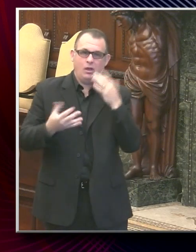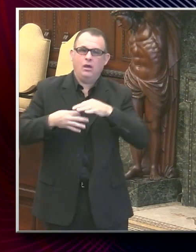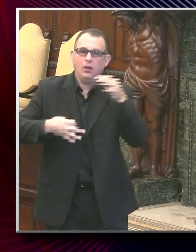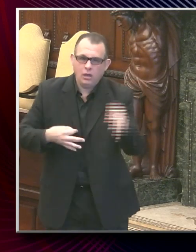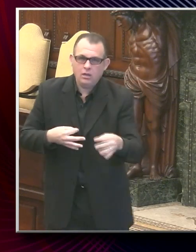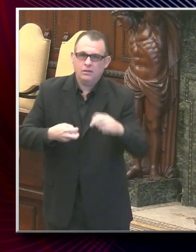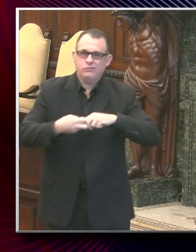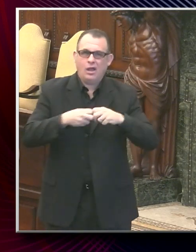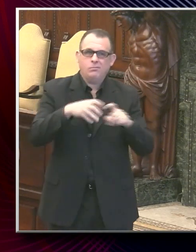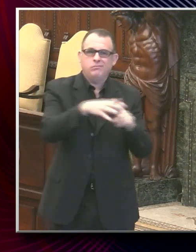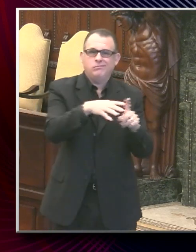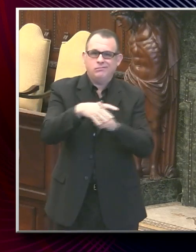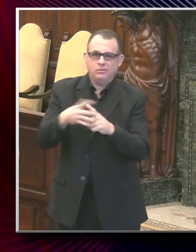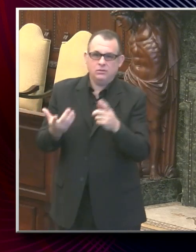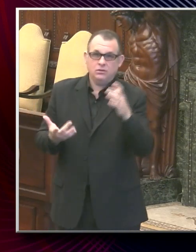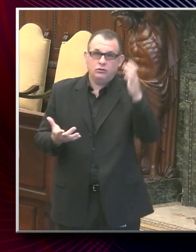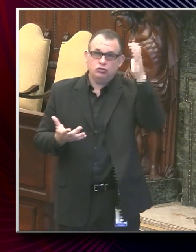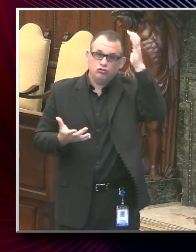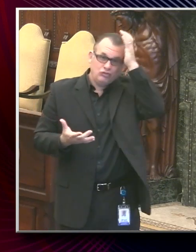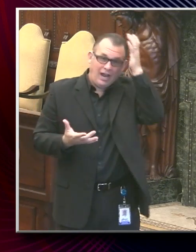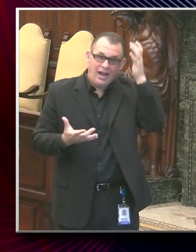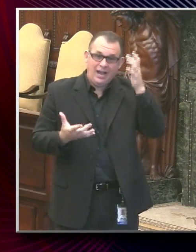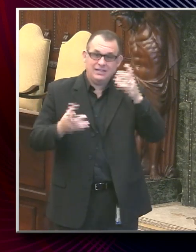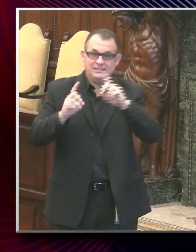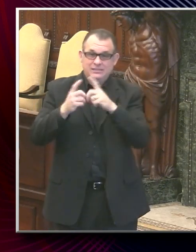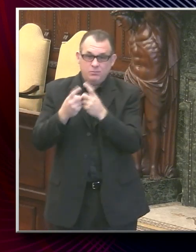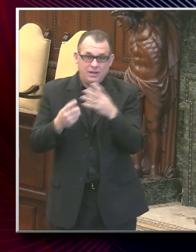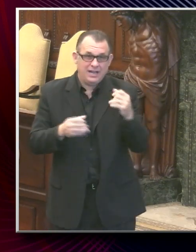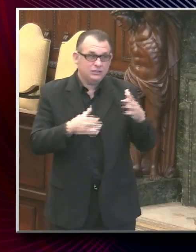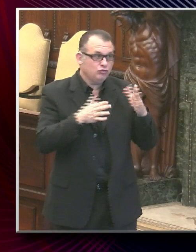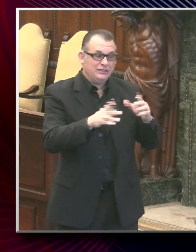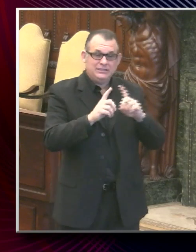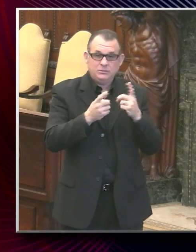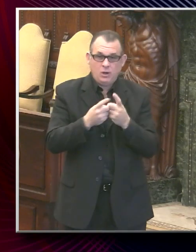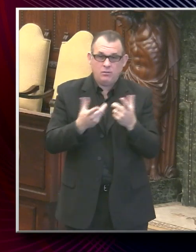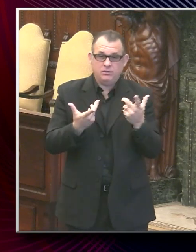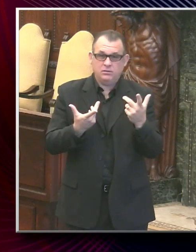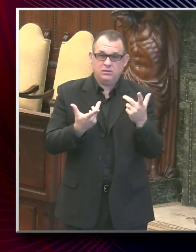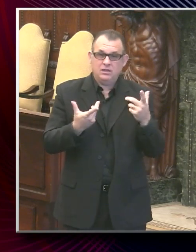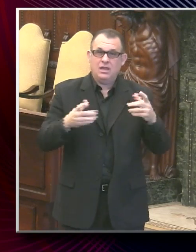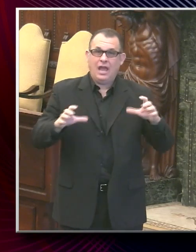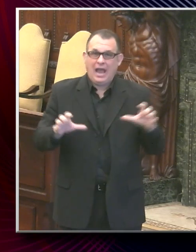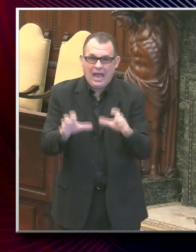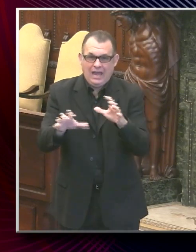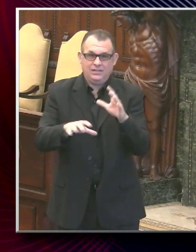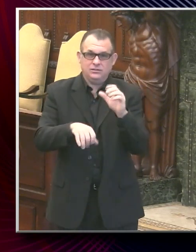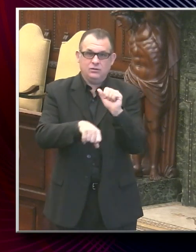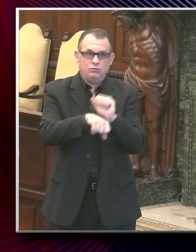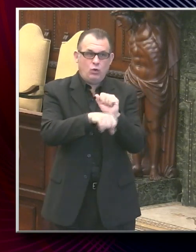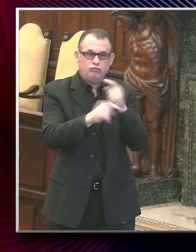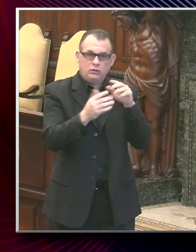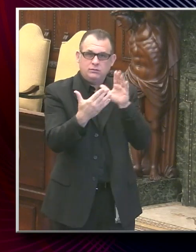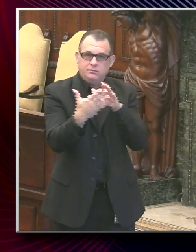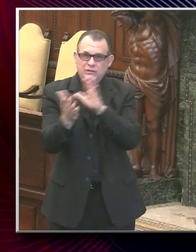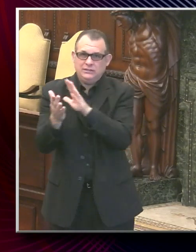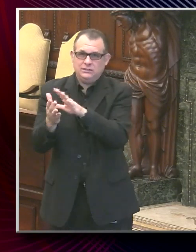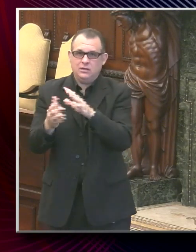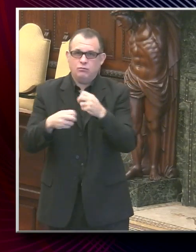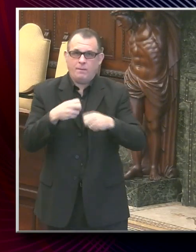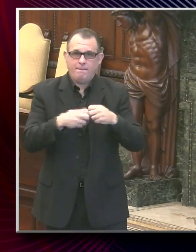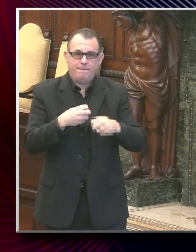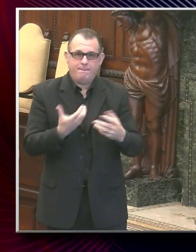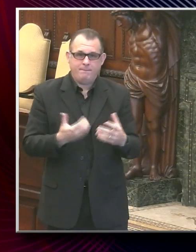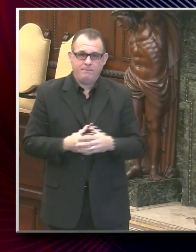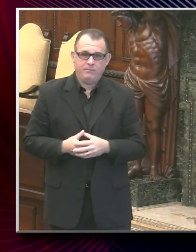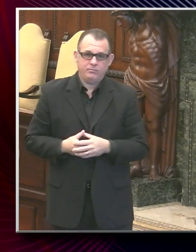our streets department is certainly working to address those issues proactively and hope that this week's step of going on